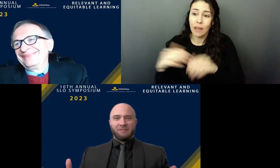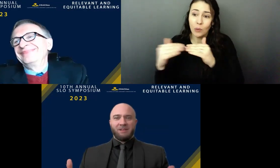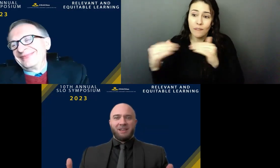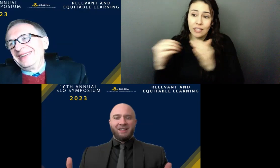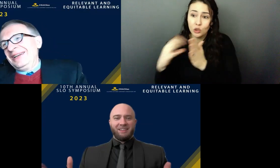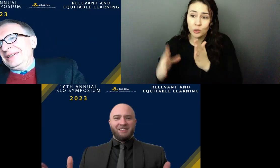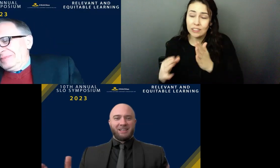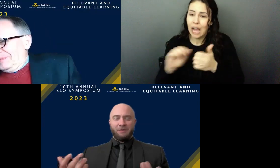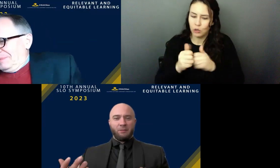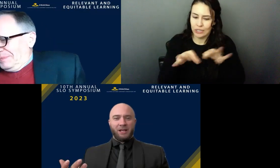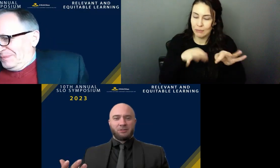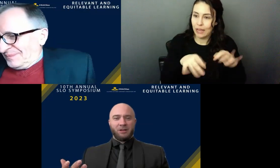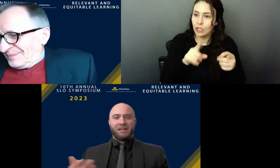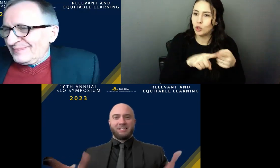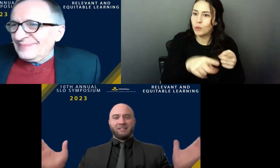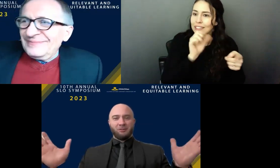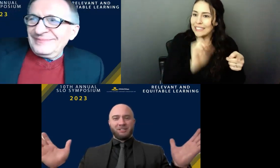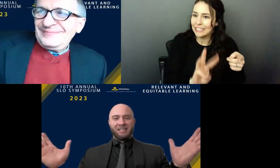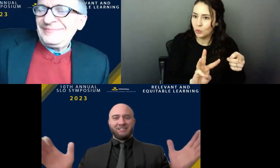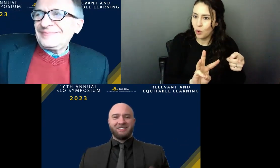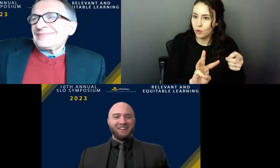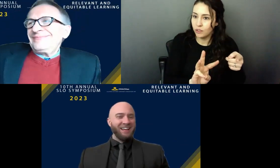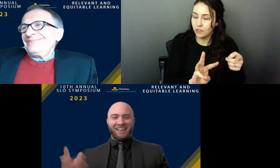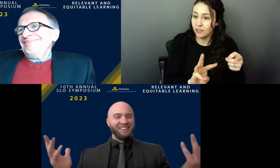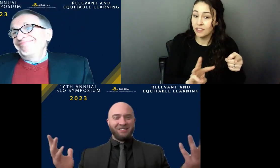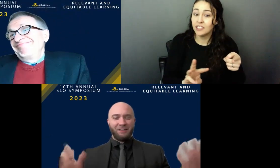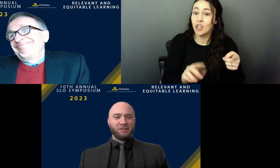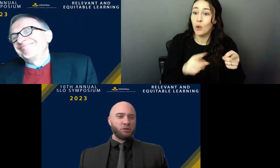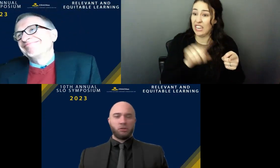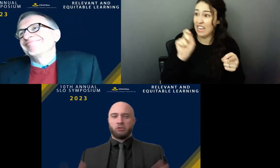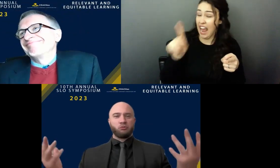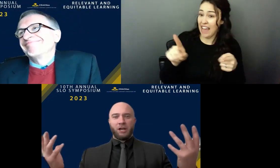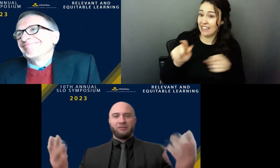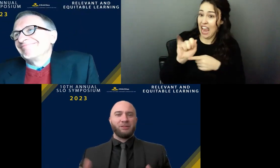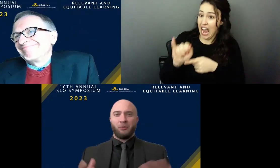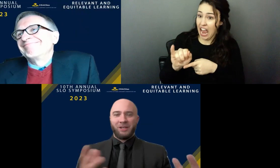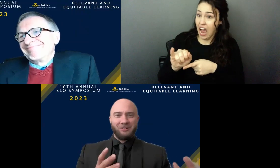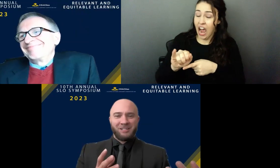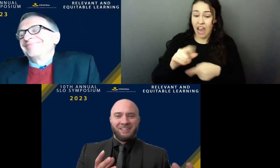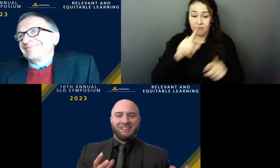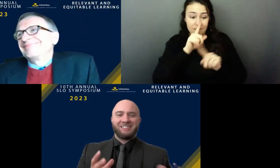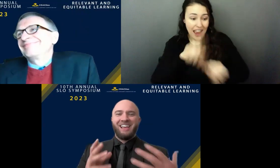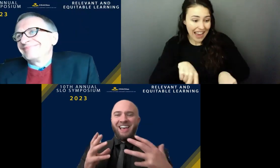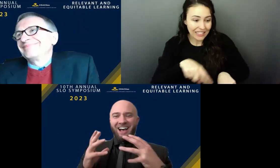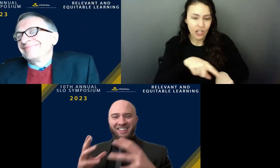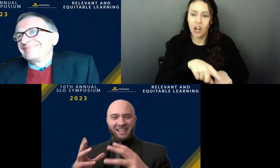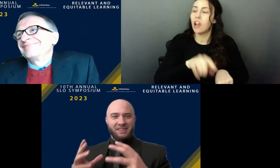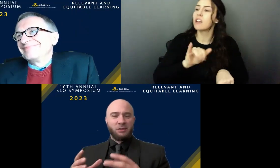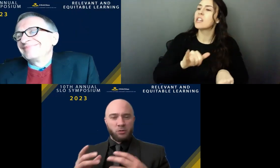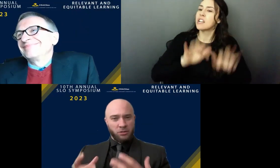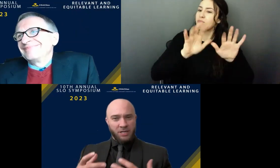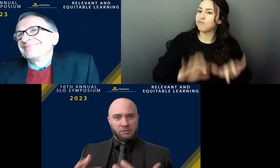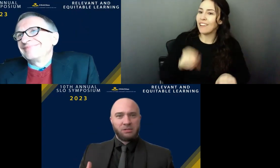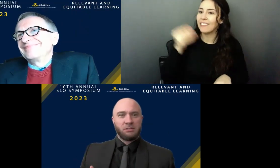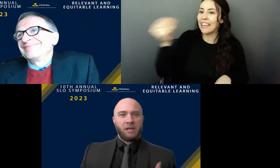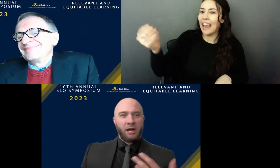that and then it gave him an answer and he sent it to his deans and they loved it. They're like, this is great. We totally understand this. I think